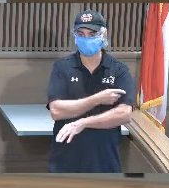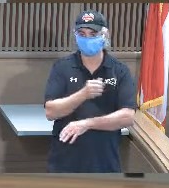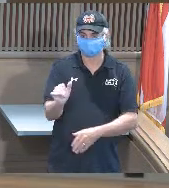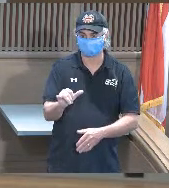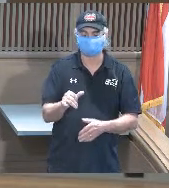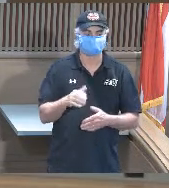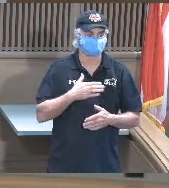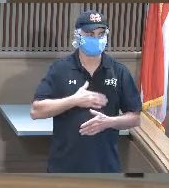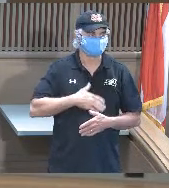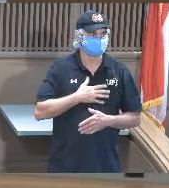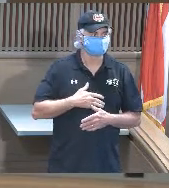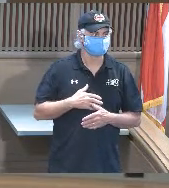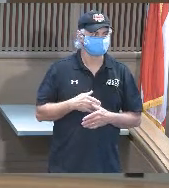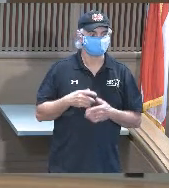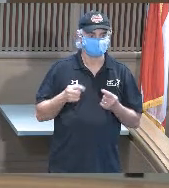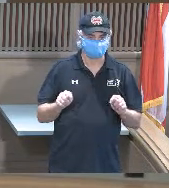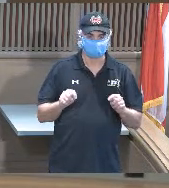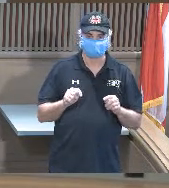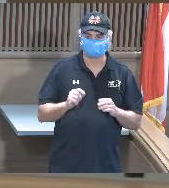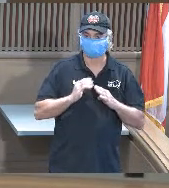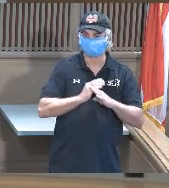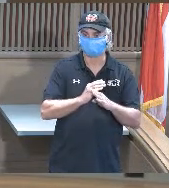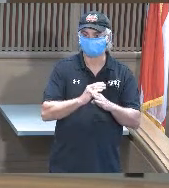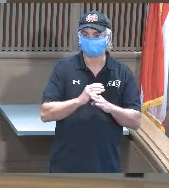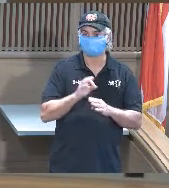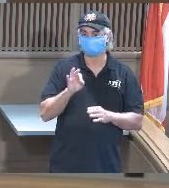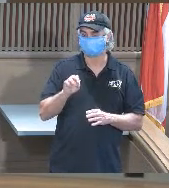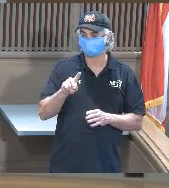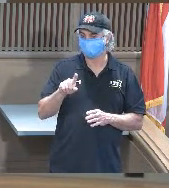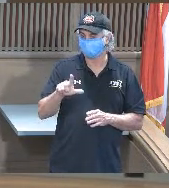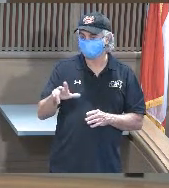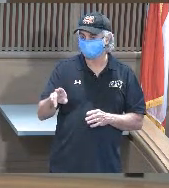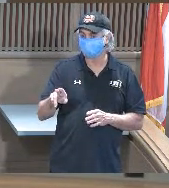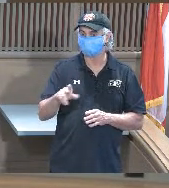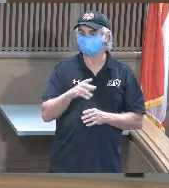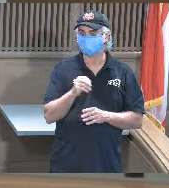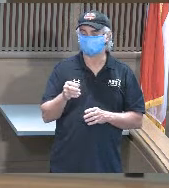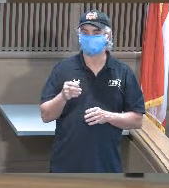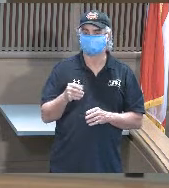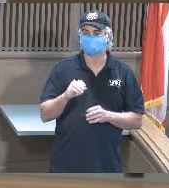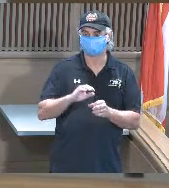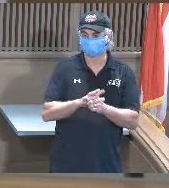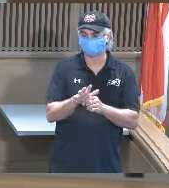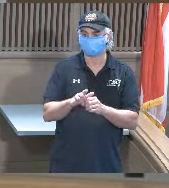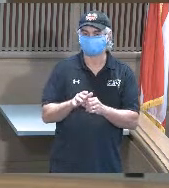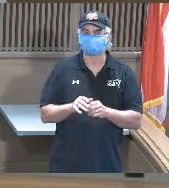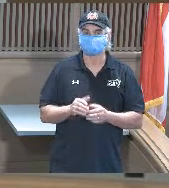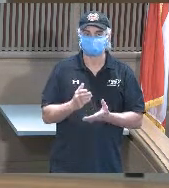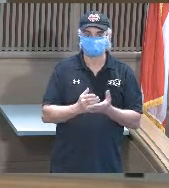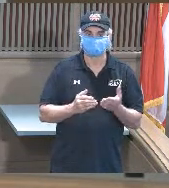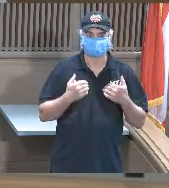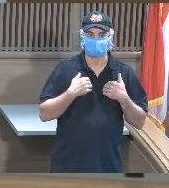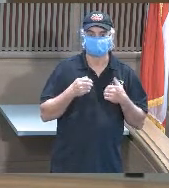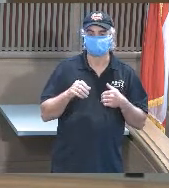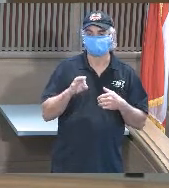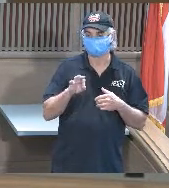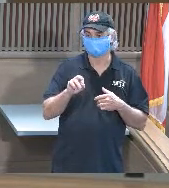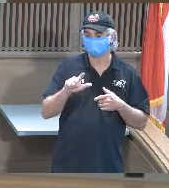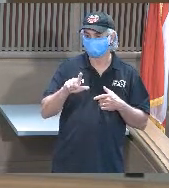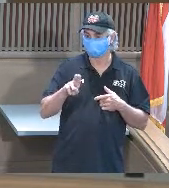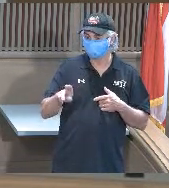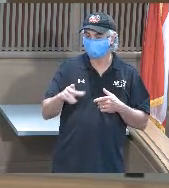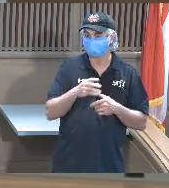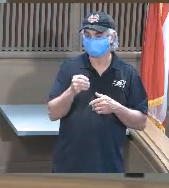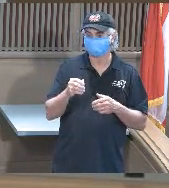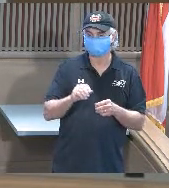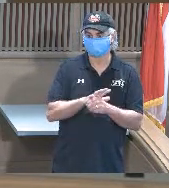can to prevent a COVID and an influenza surge. And we have had patients that are having COVID and flu at the same time. So we certainly want you to get